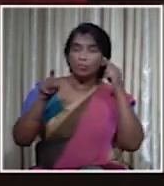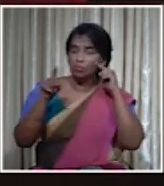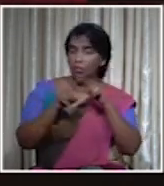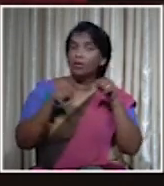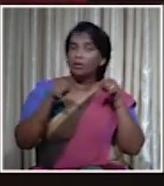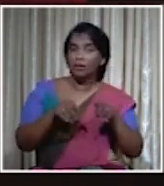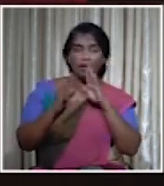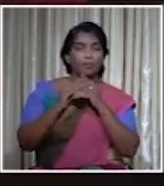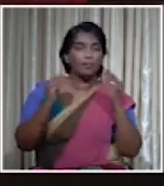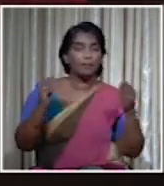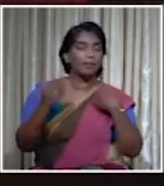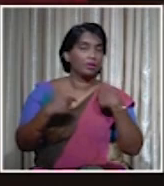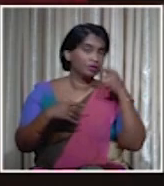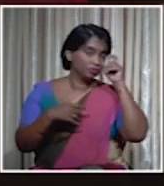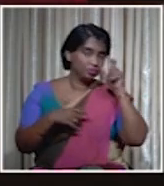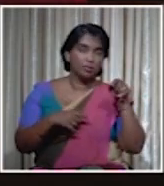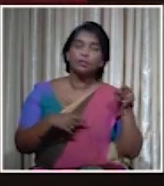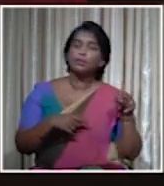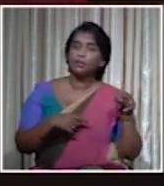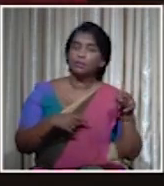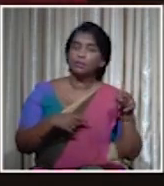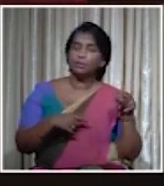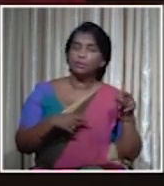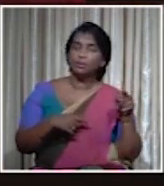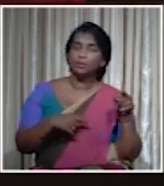Ahnaf Jazim, a poet who had been held in custody for several